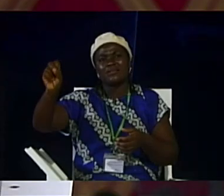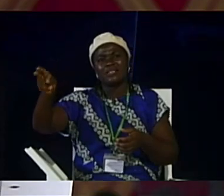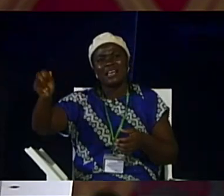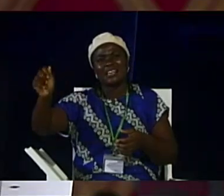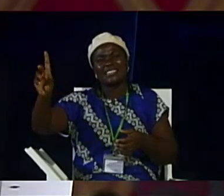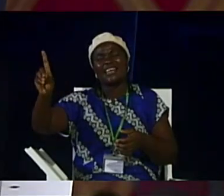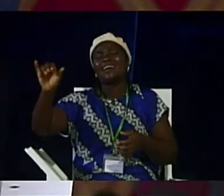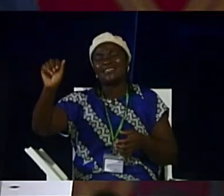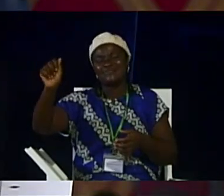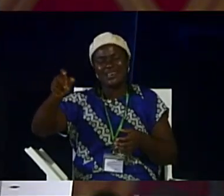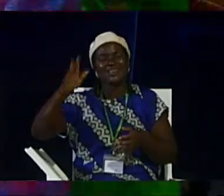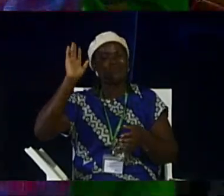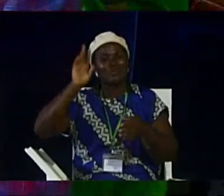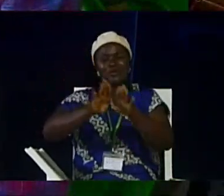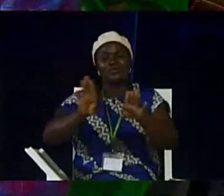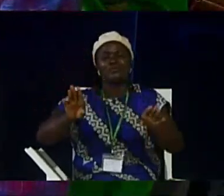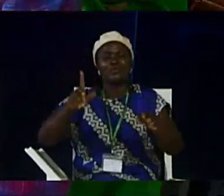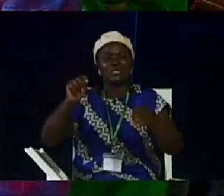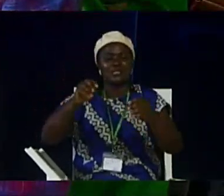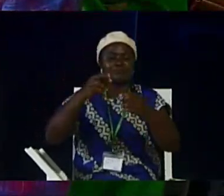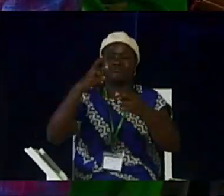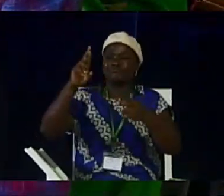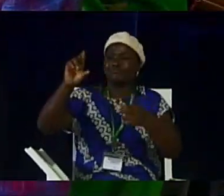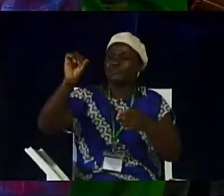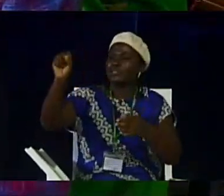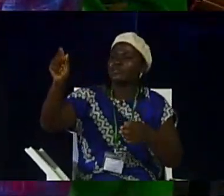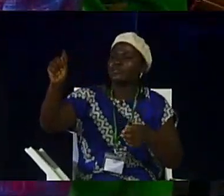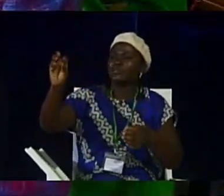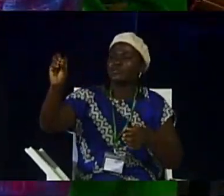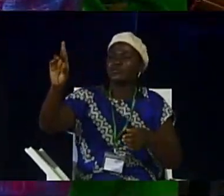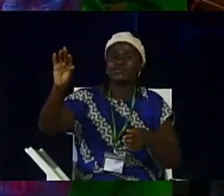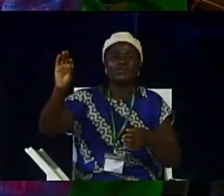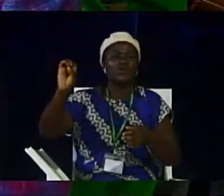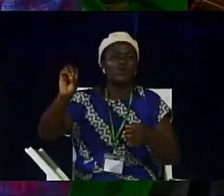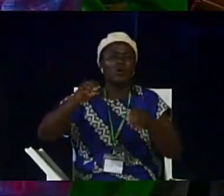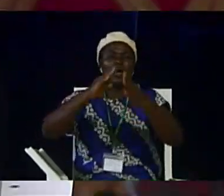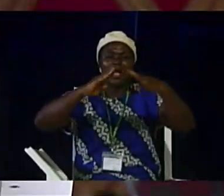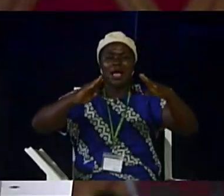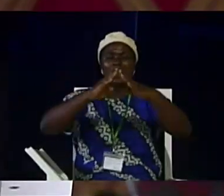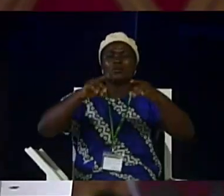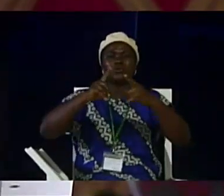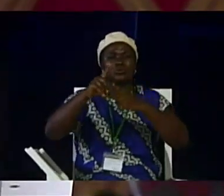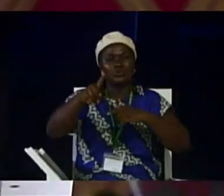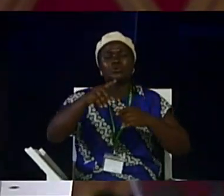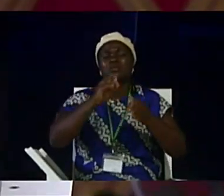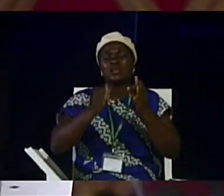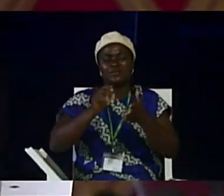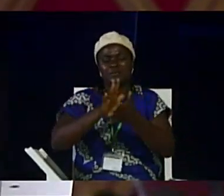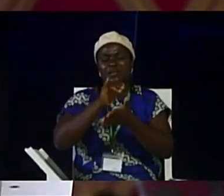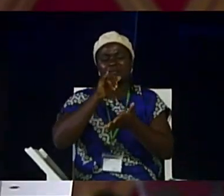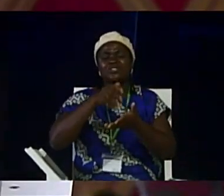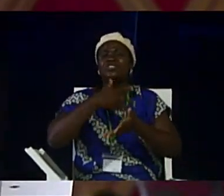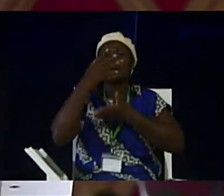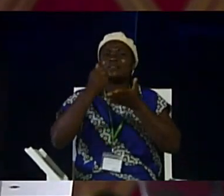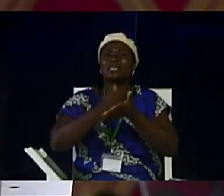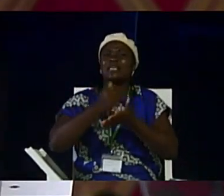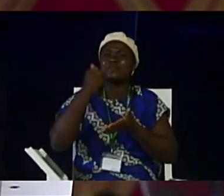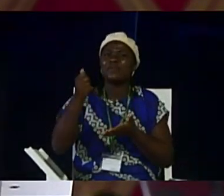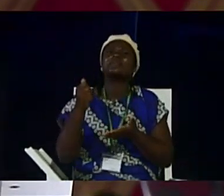you. If you can believe it, shout amen. So what is he sufficient to do as I round